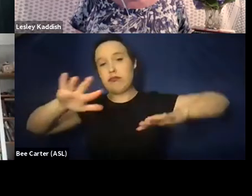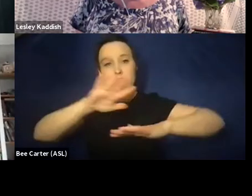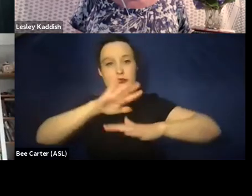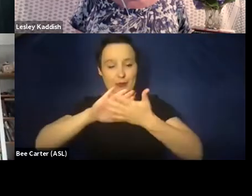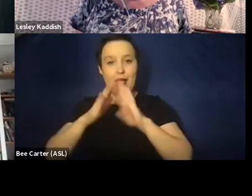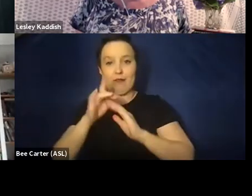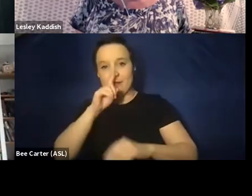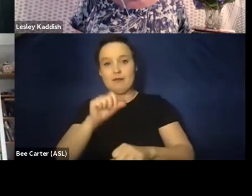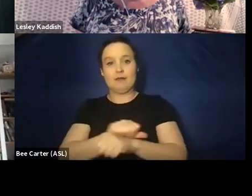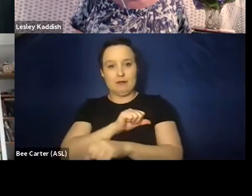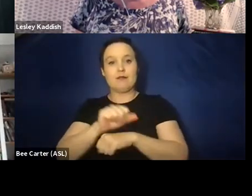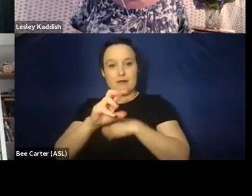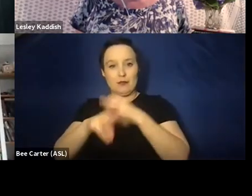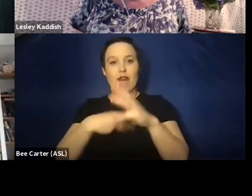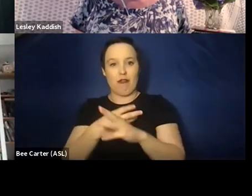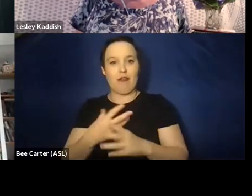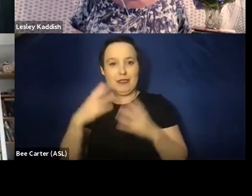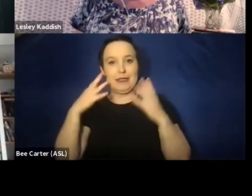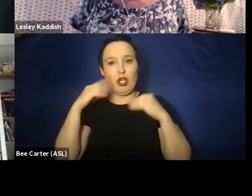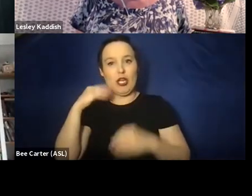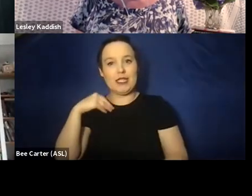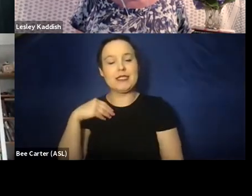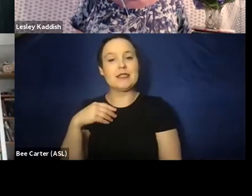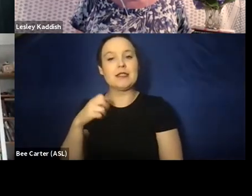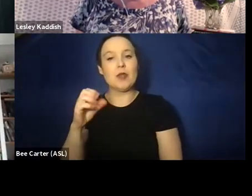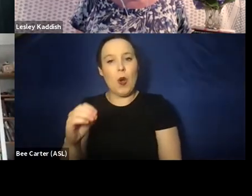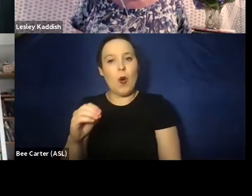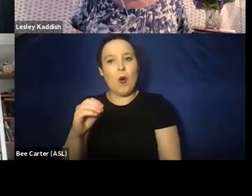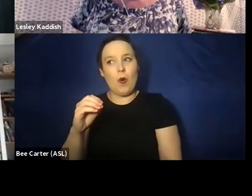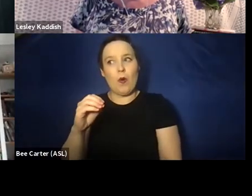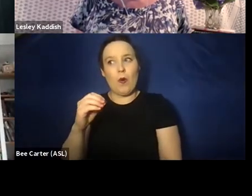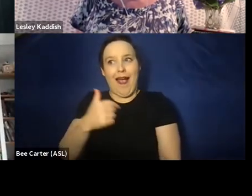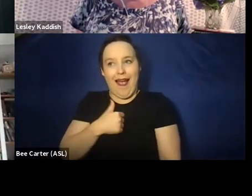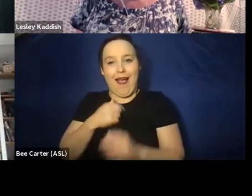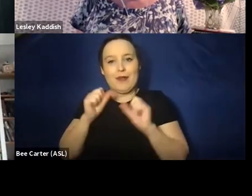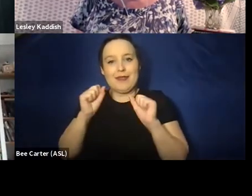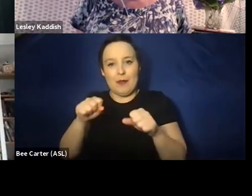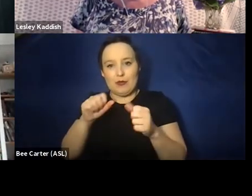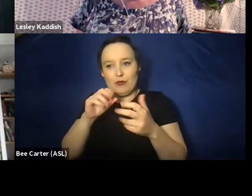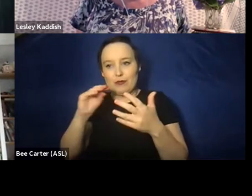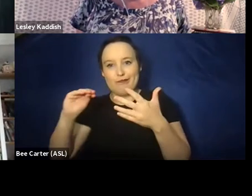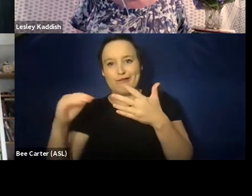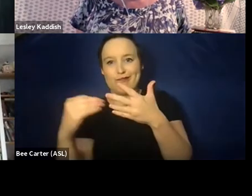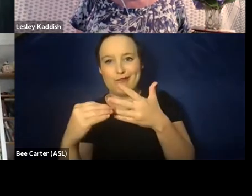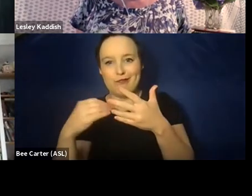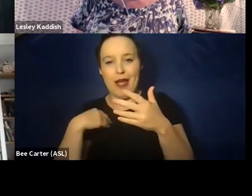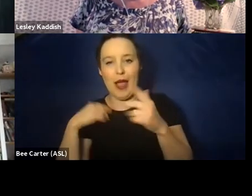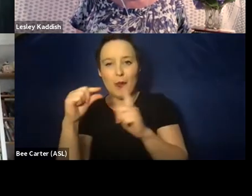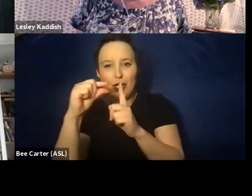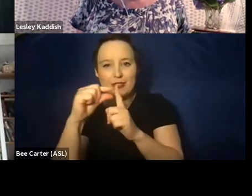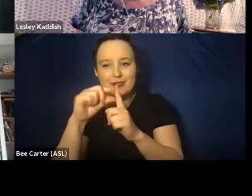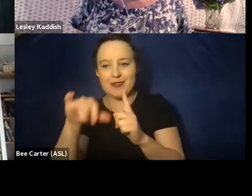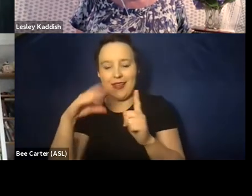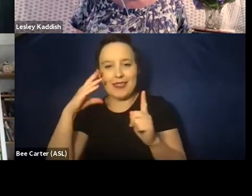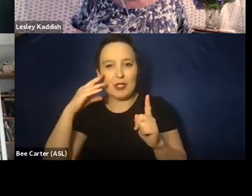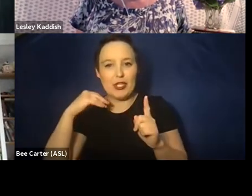my ability to place words in that flow. And so I just listened